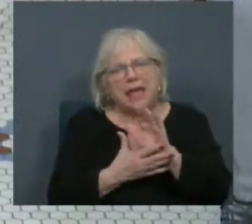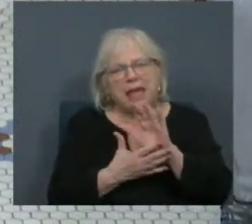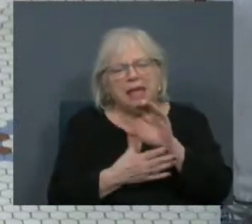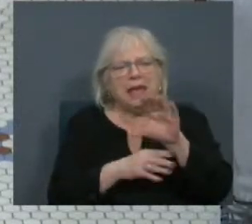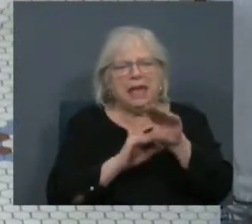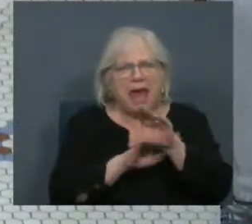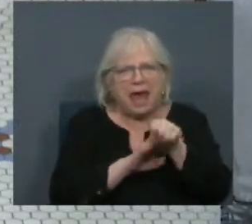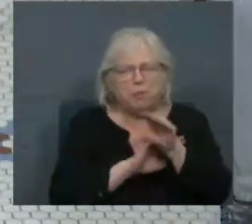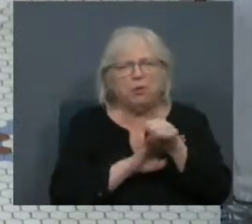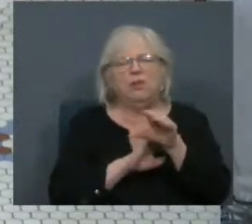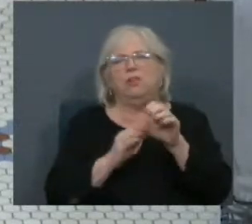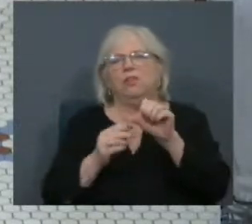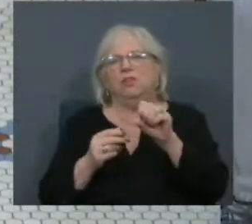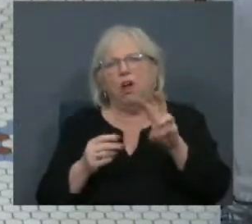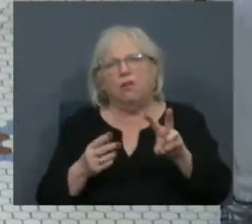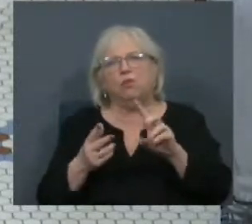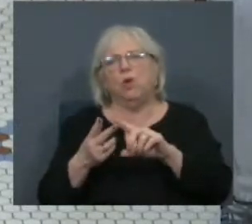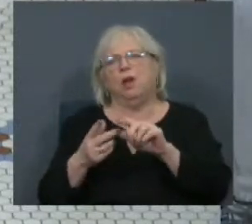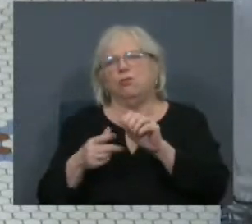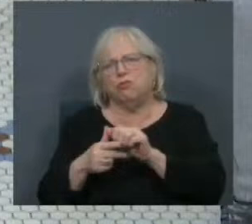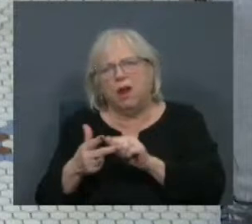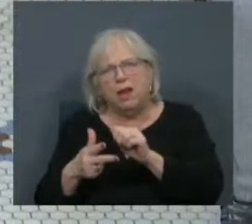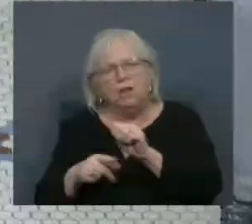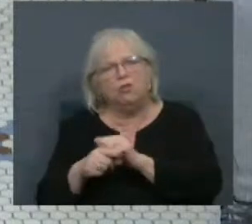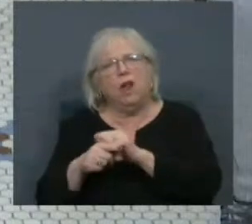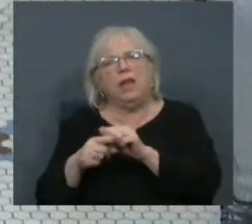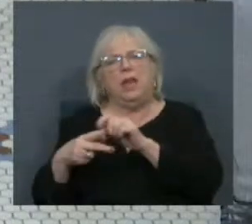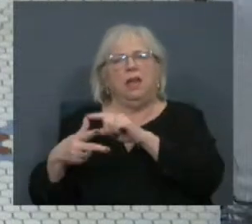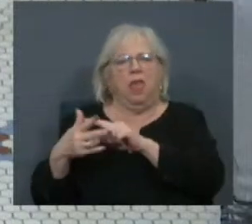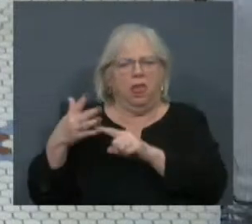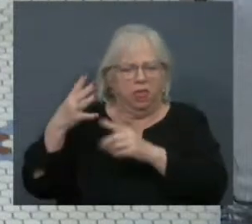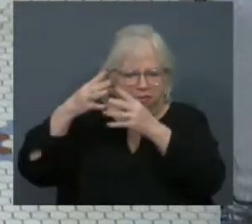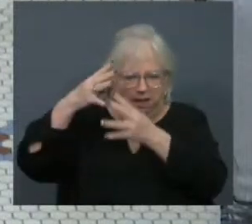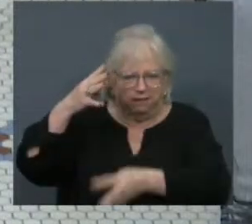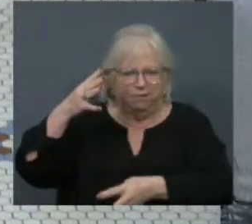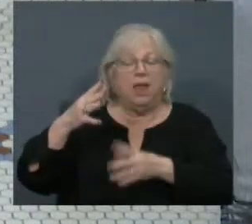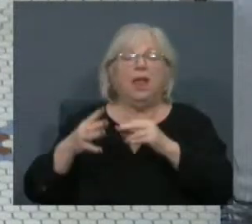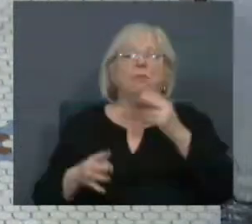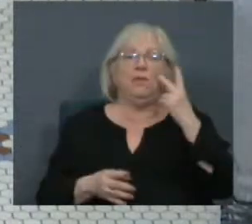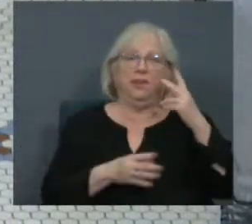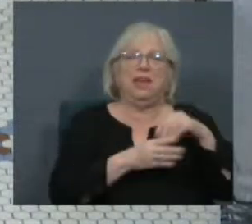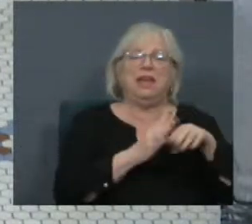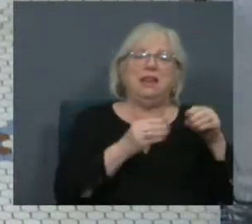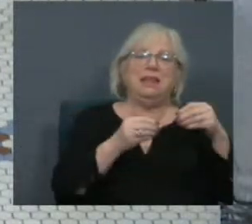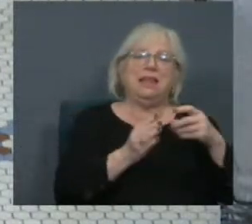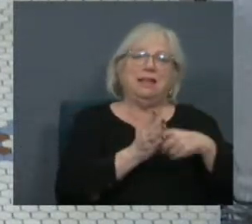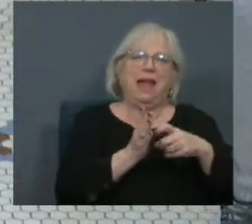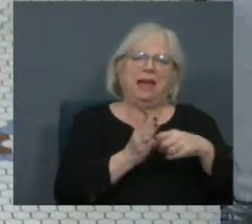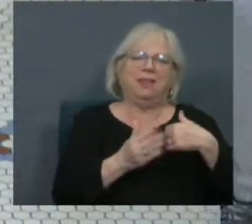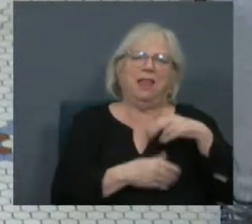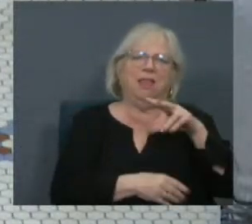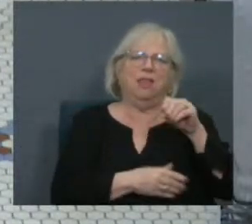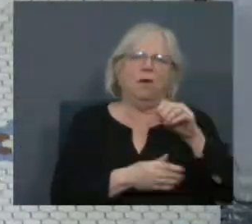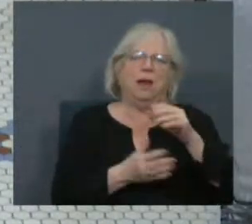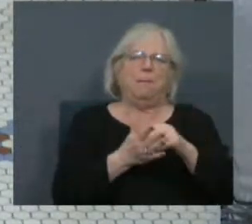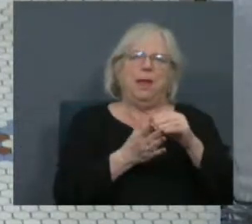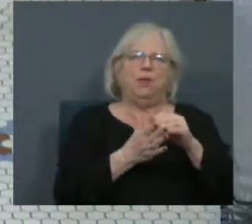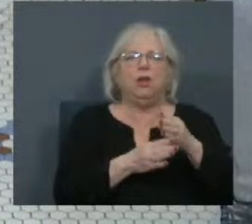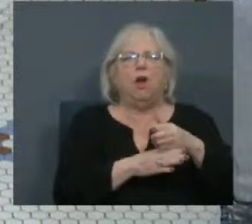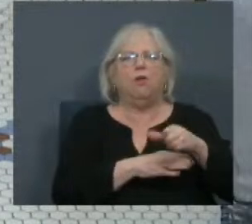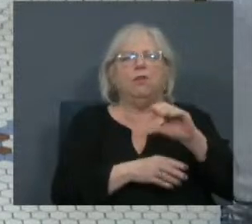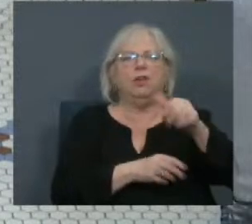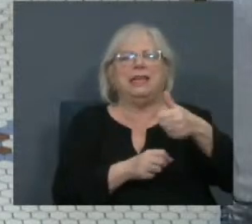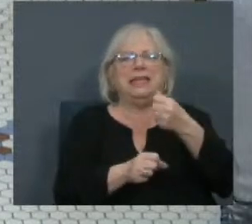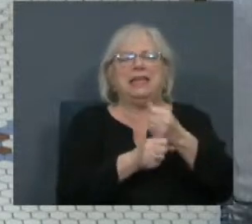on the training, on software, on all sorts of different things. We saw in the city sales tax that was proposed, there was $30 million over 10 years